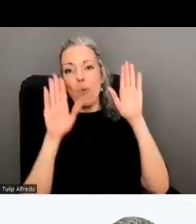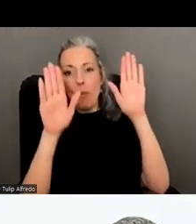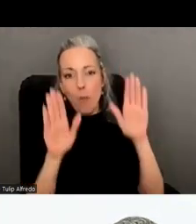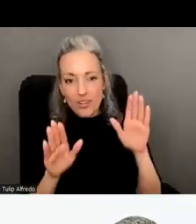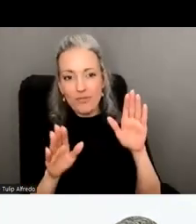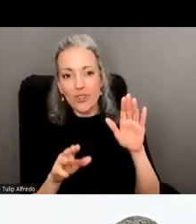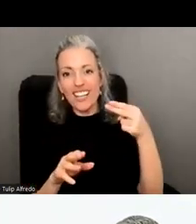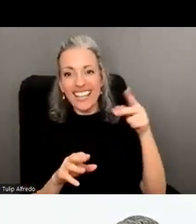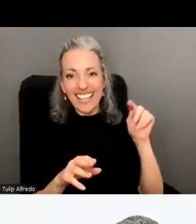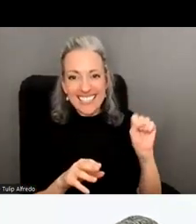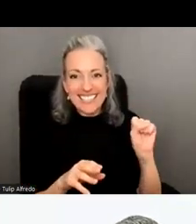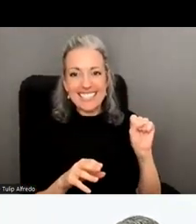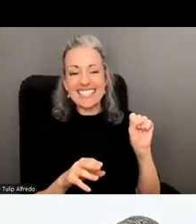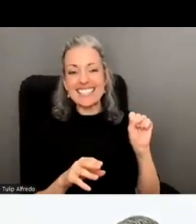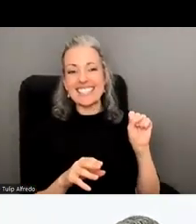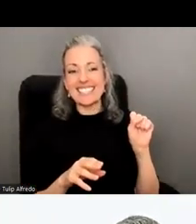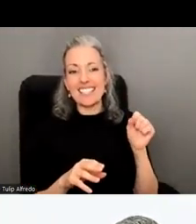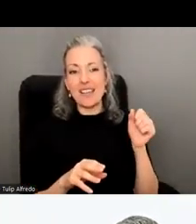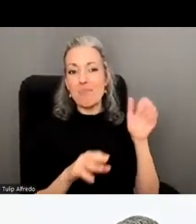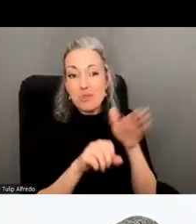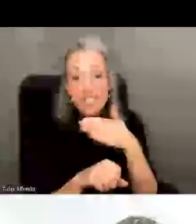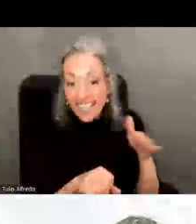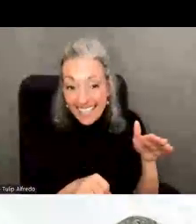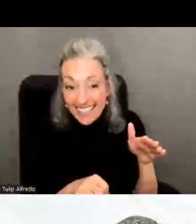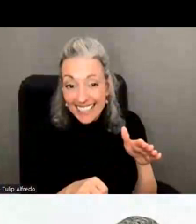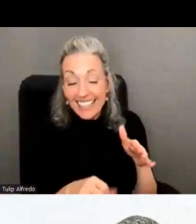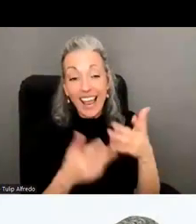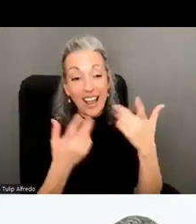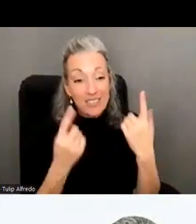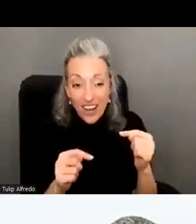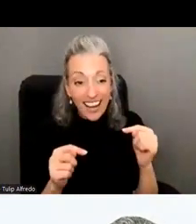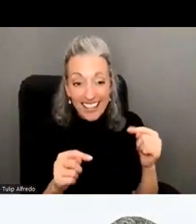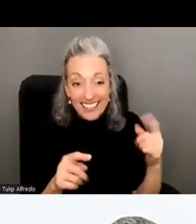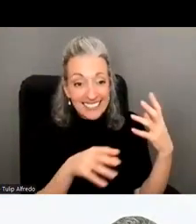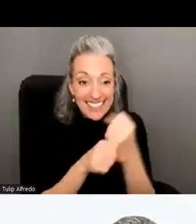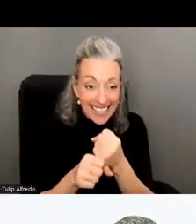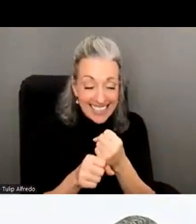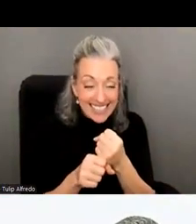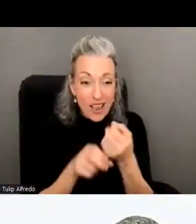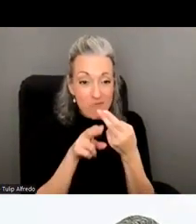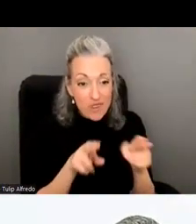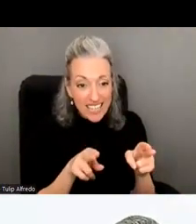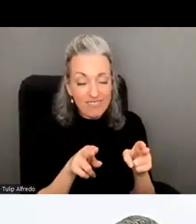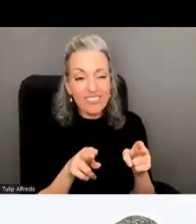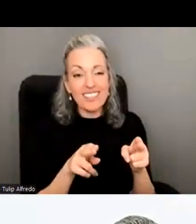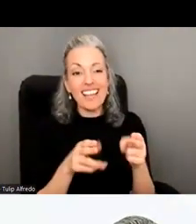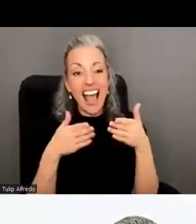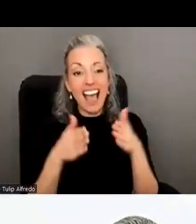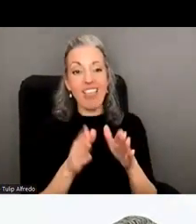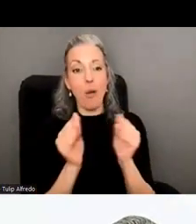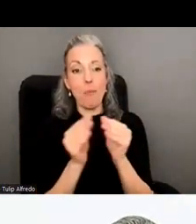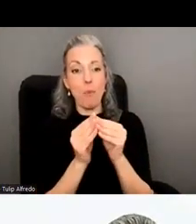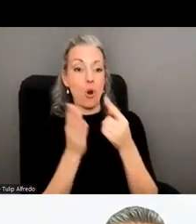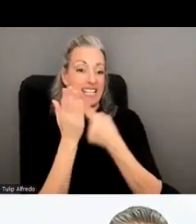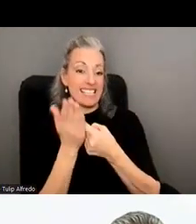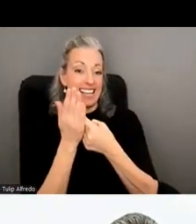know how I will do now, but I will try to keep it short and brief and leave it open for more discussion from our group.